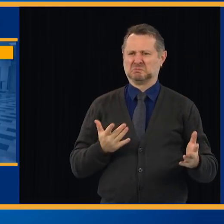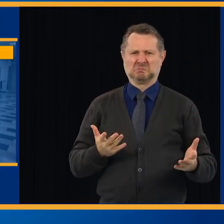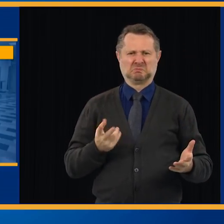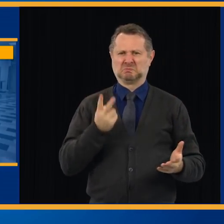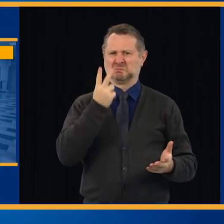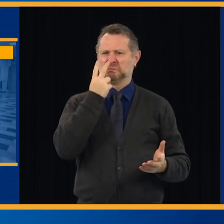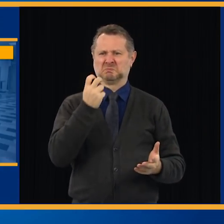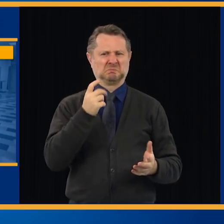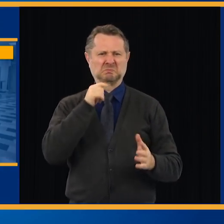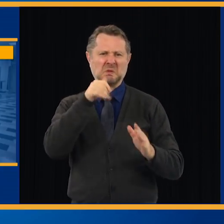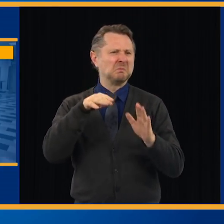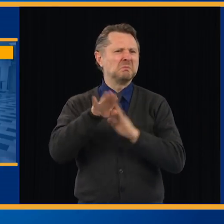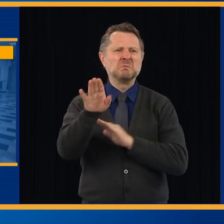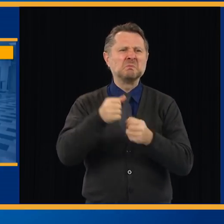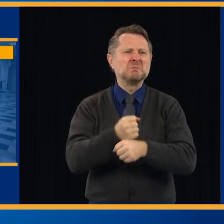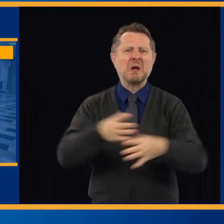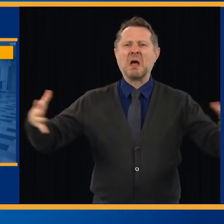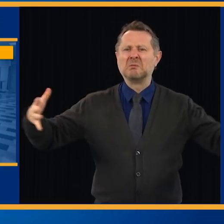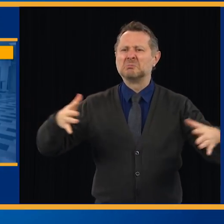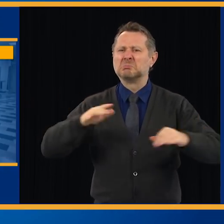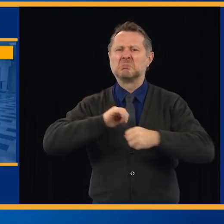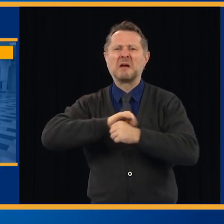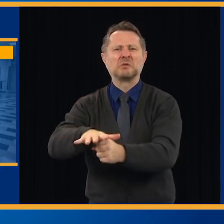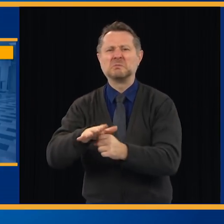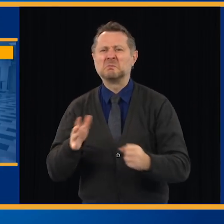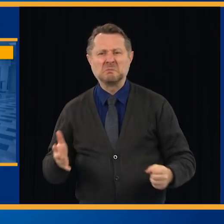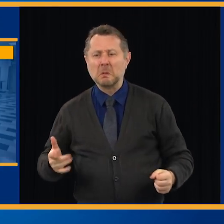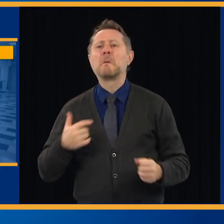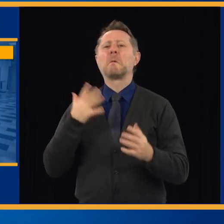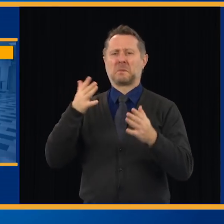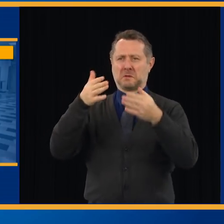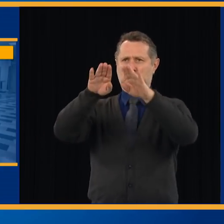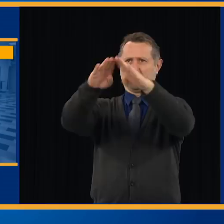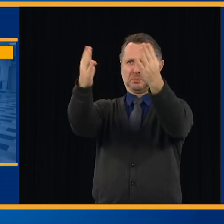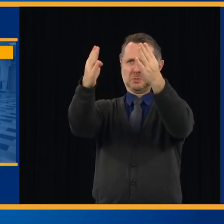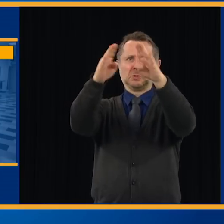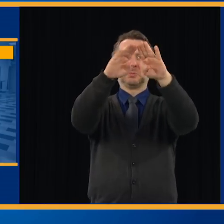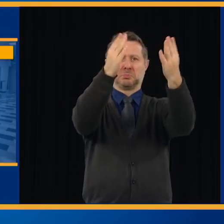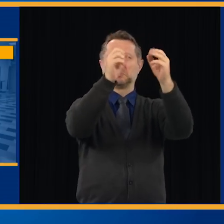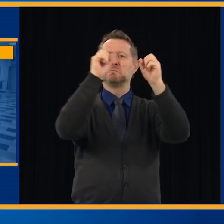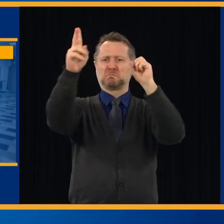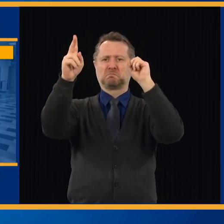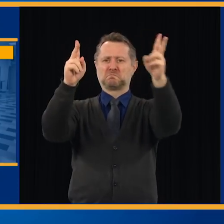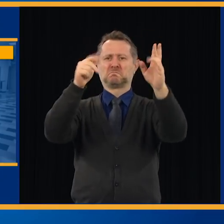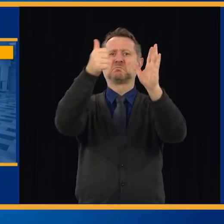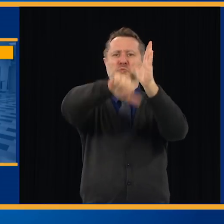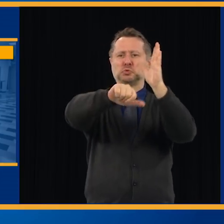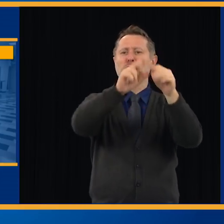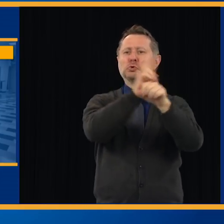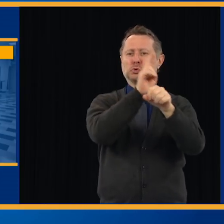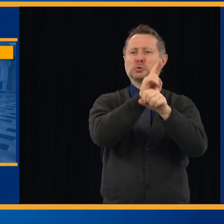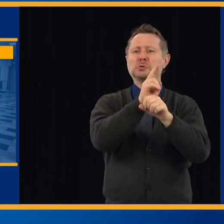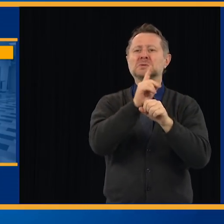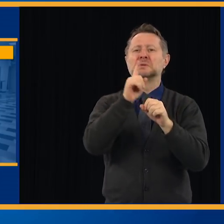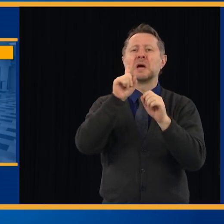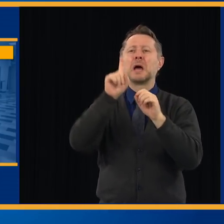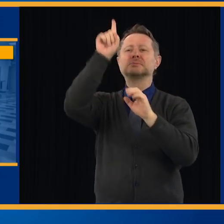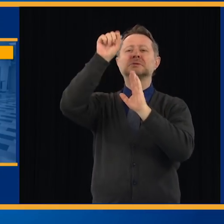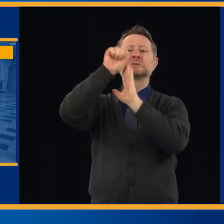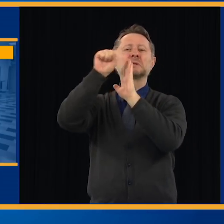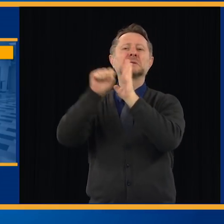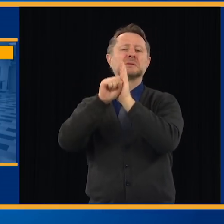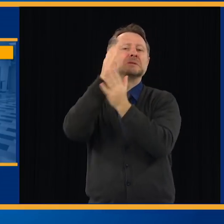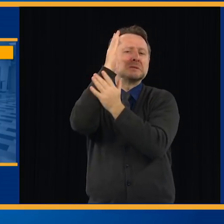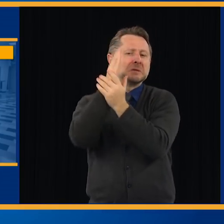allow elective surgeries to begin. That's primarily in counties upstate. Again, counties where we're still